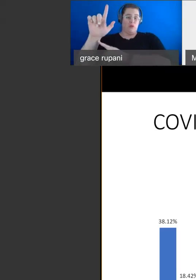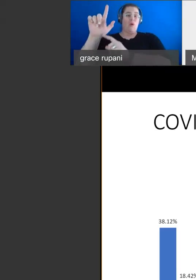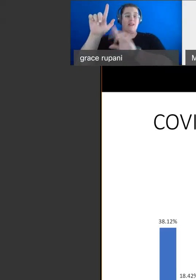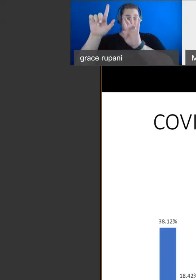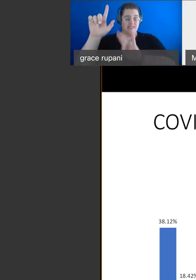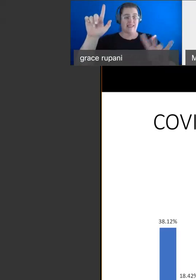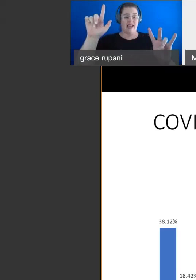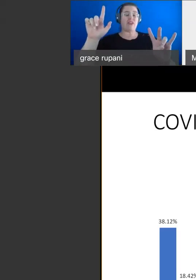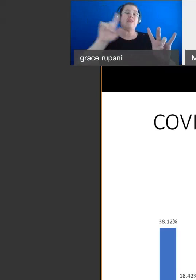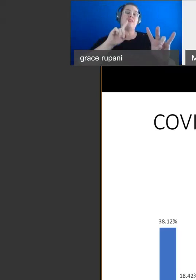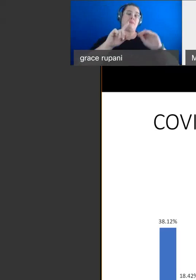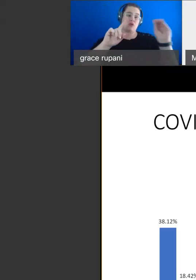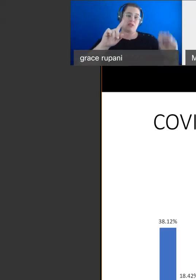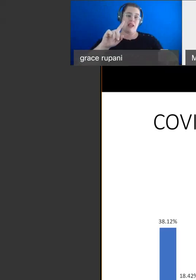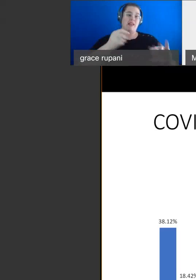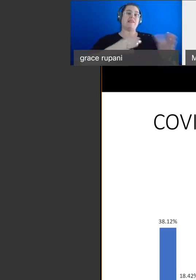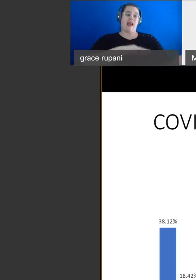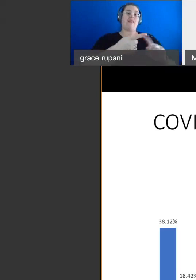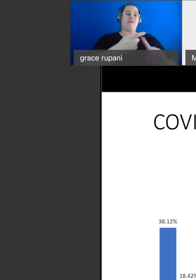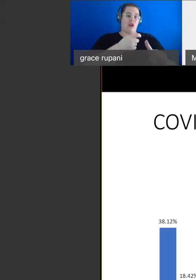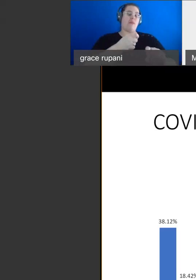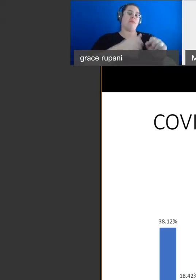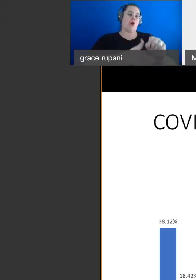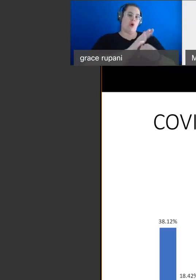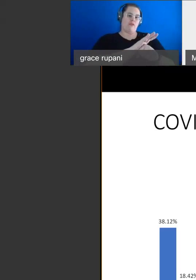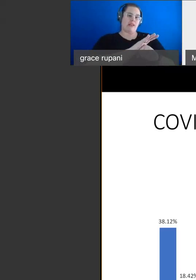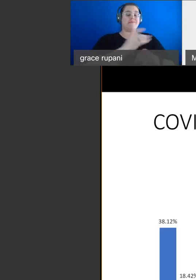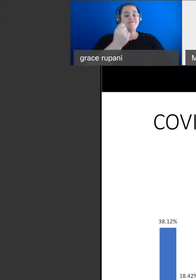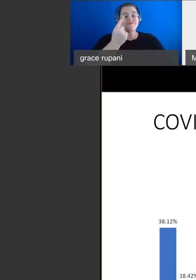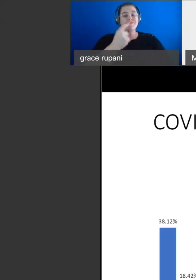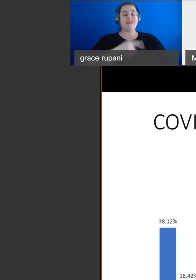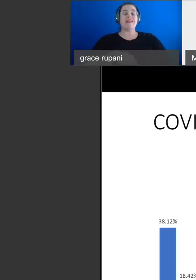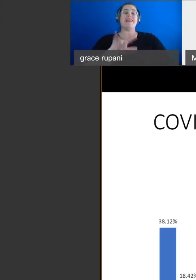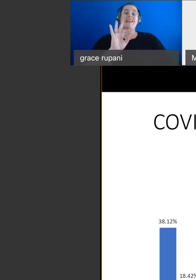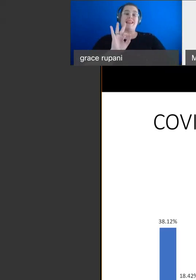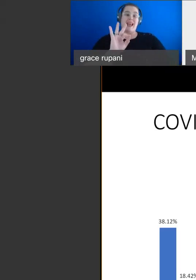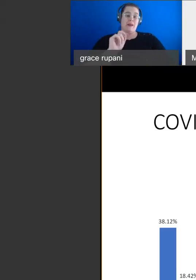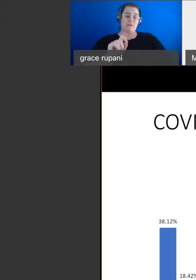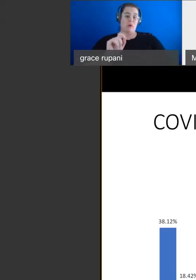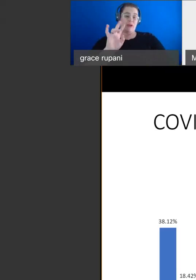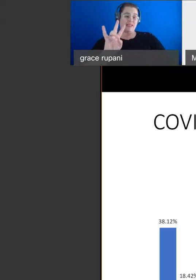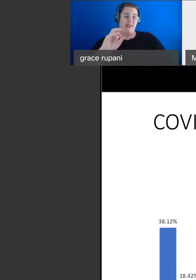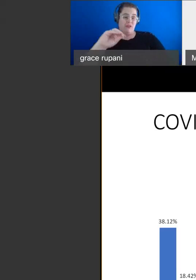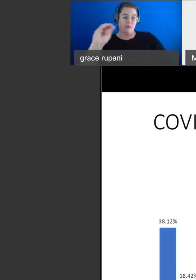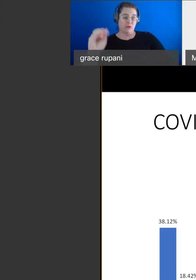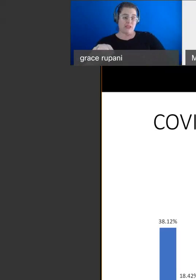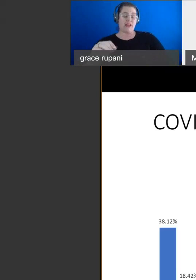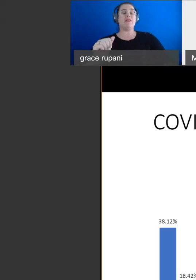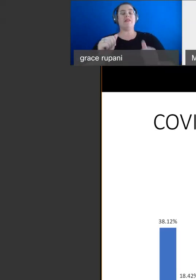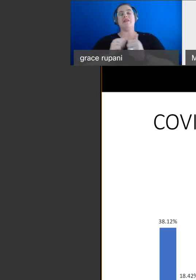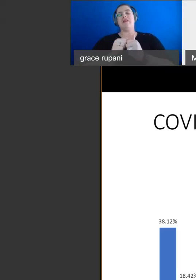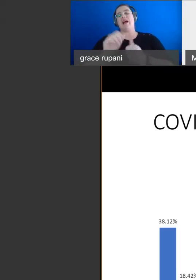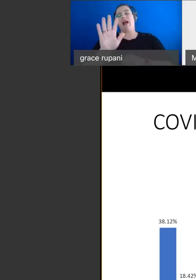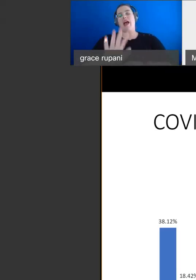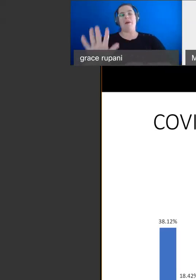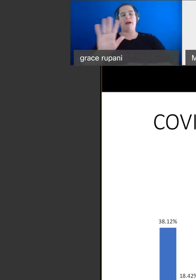and 9.7% have died, with about 2% where the cause of death is still